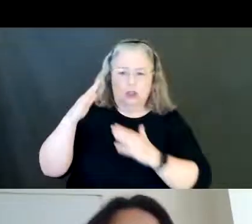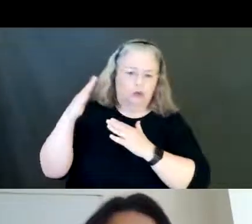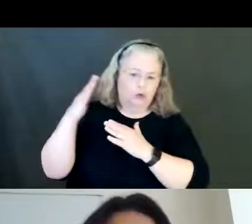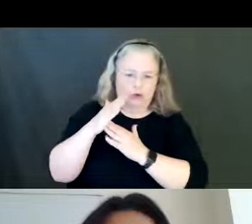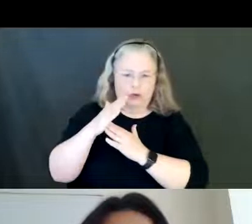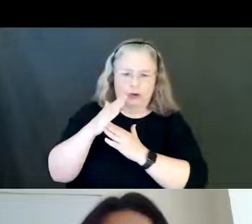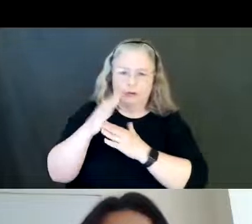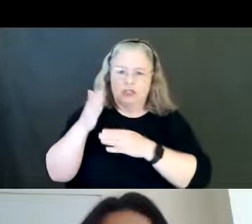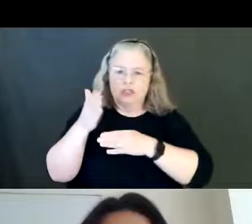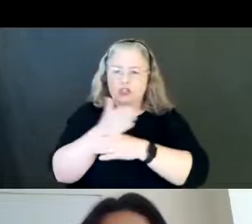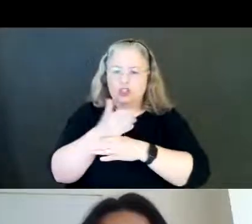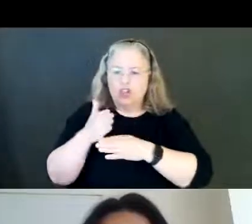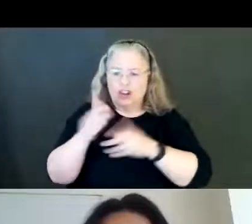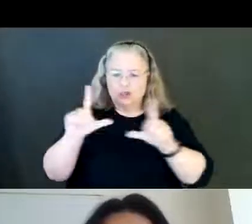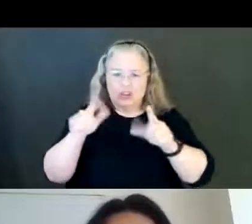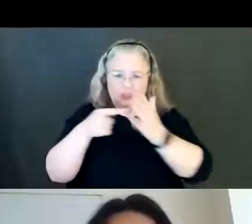shared screen.